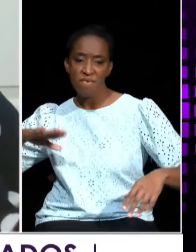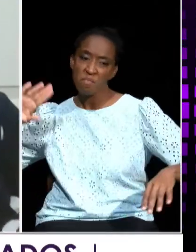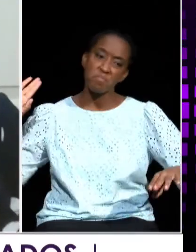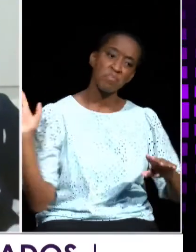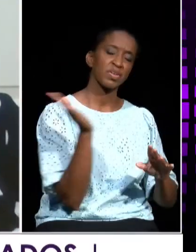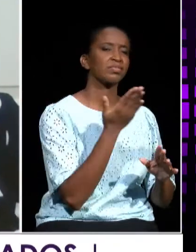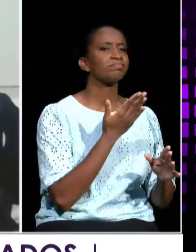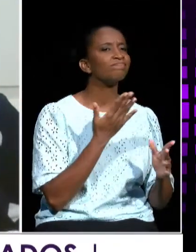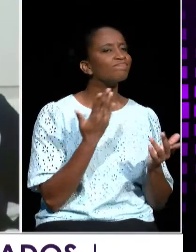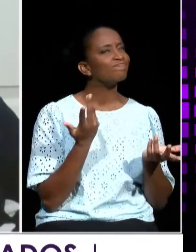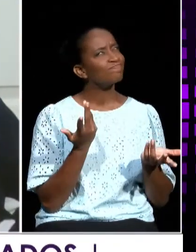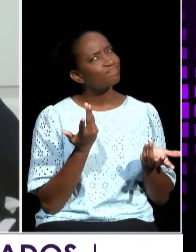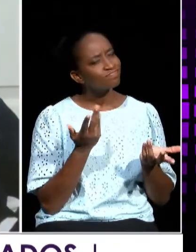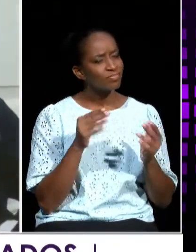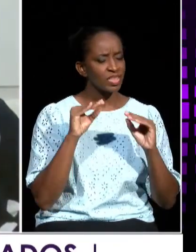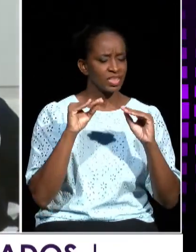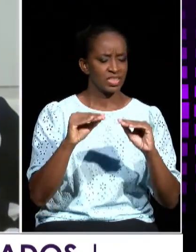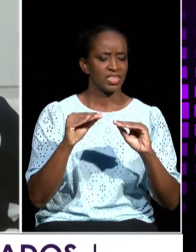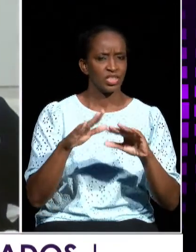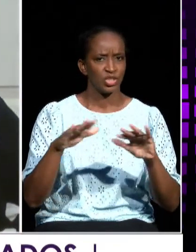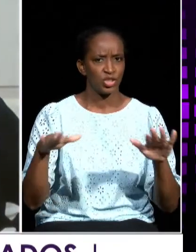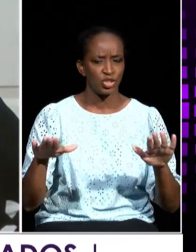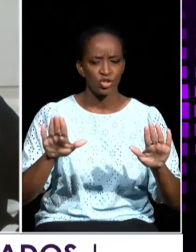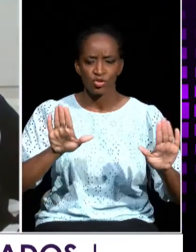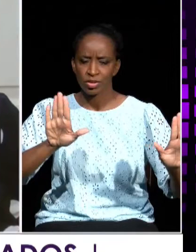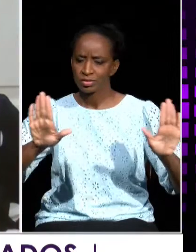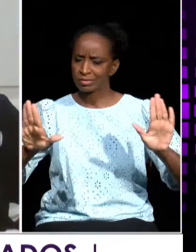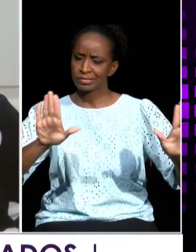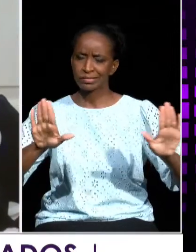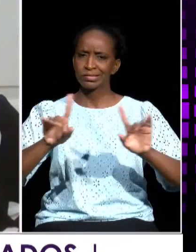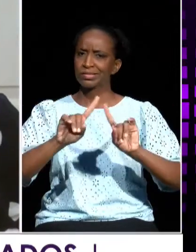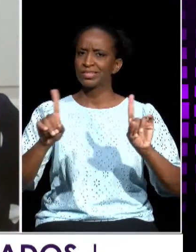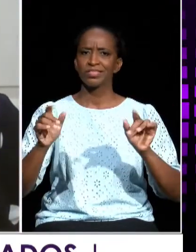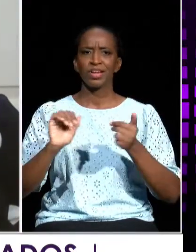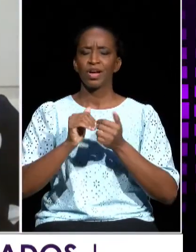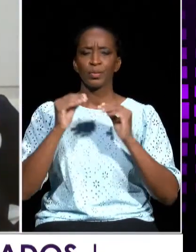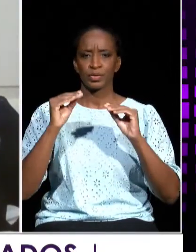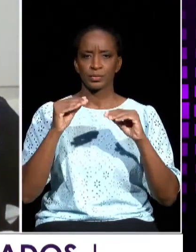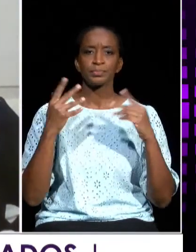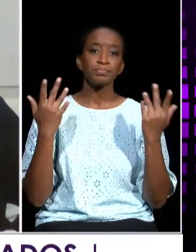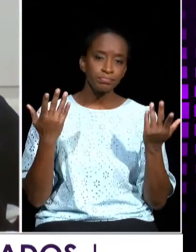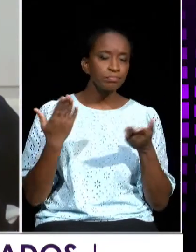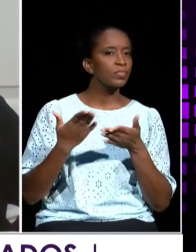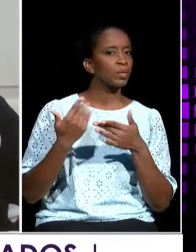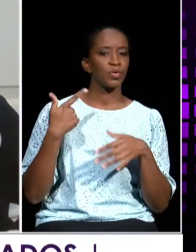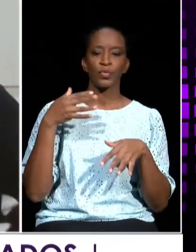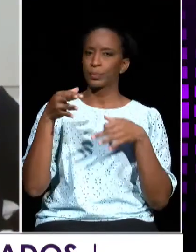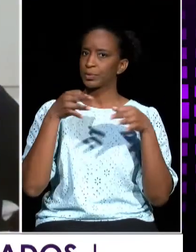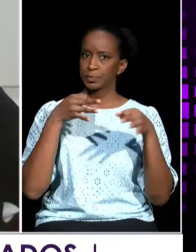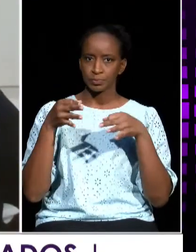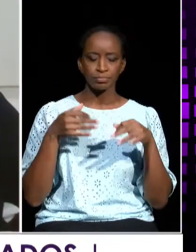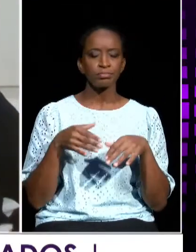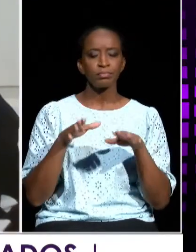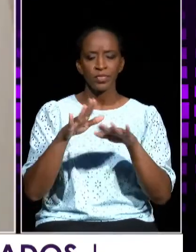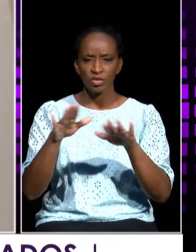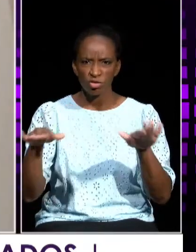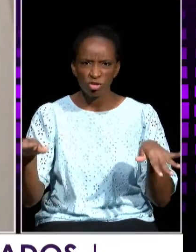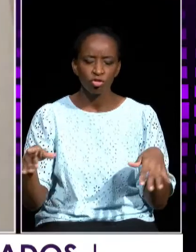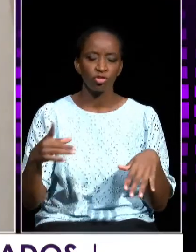right, so as I said before, different people will react to different types of punishment